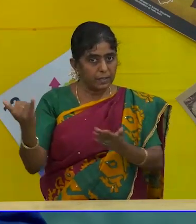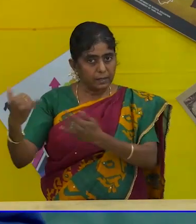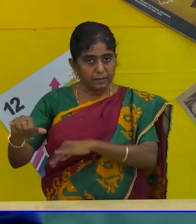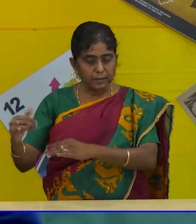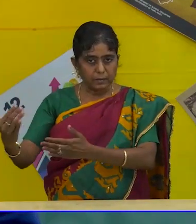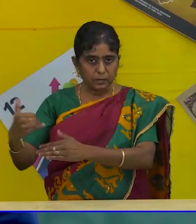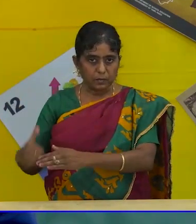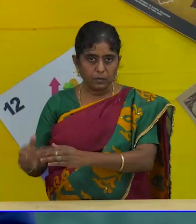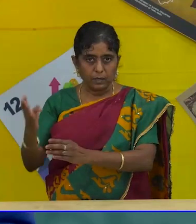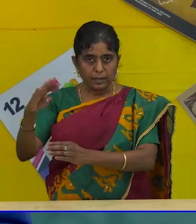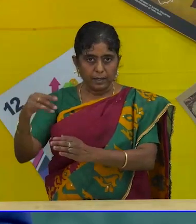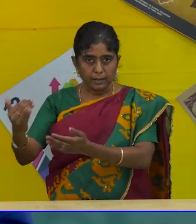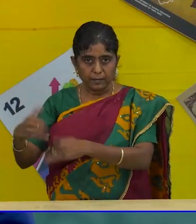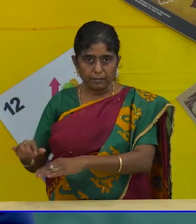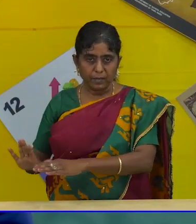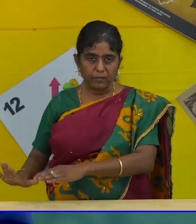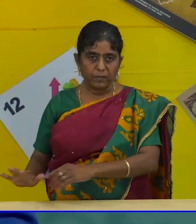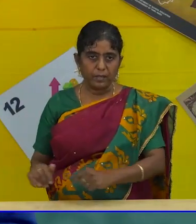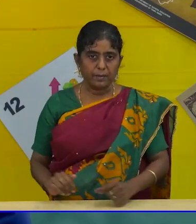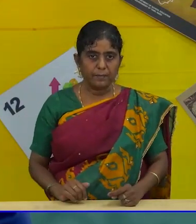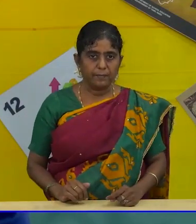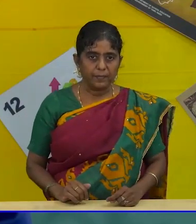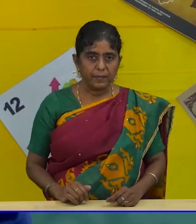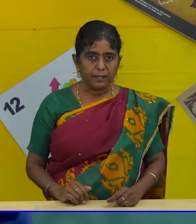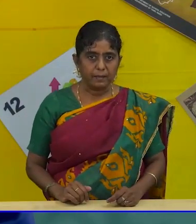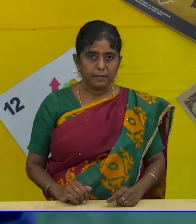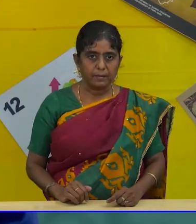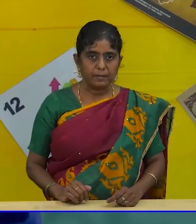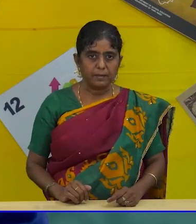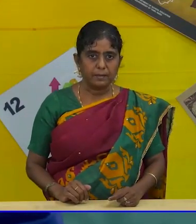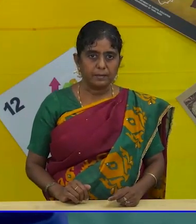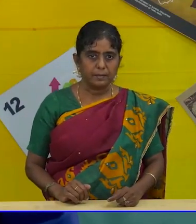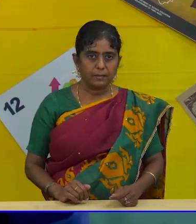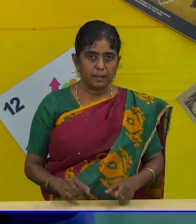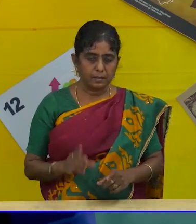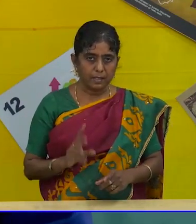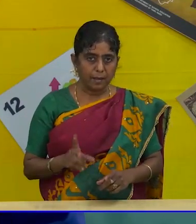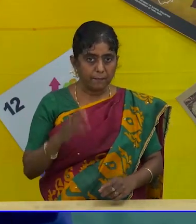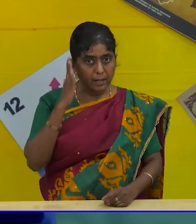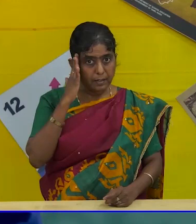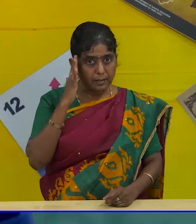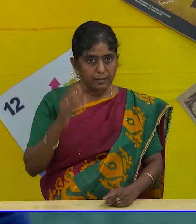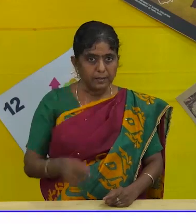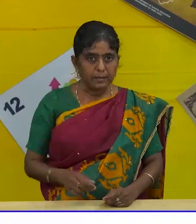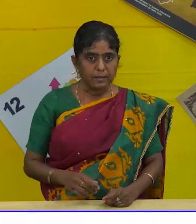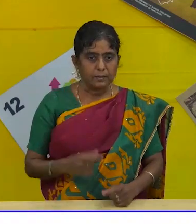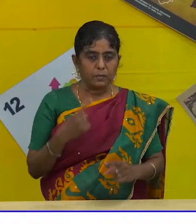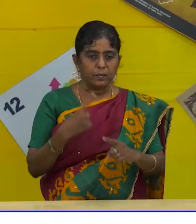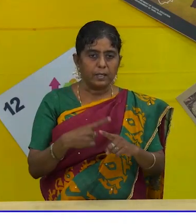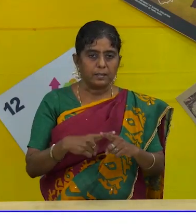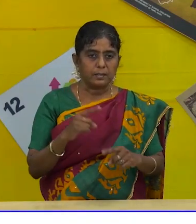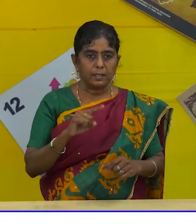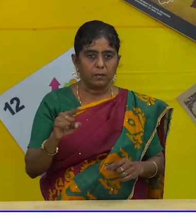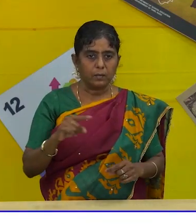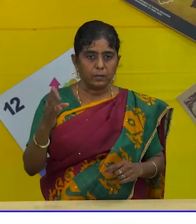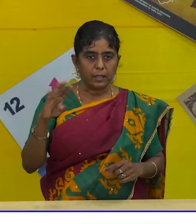thing. Okay, so now, but anyhow you learned like this, so I have to say the same idea also to you. So x is equal